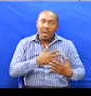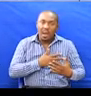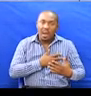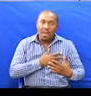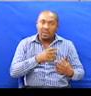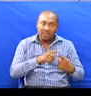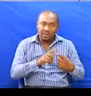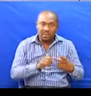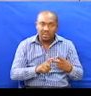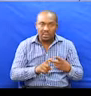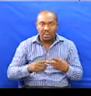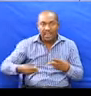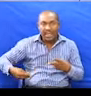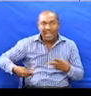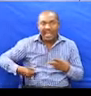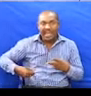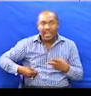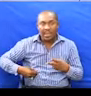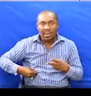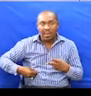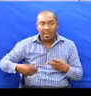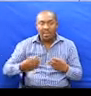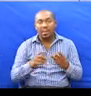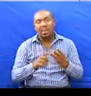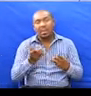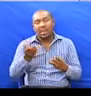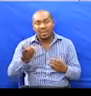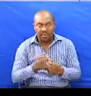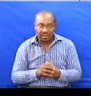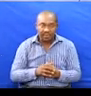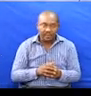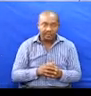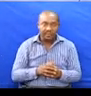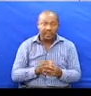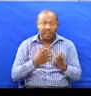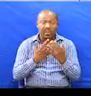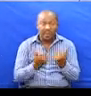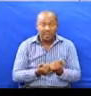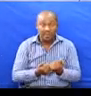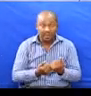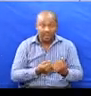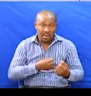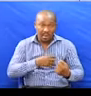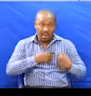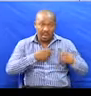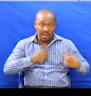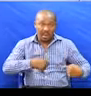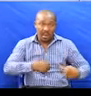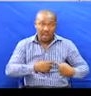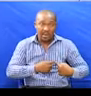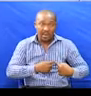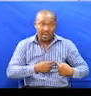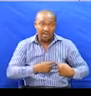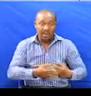kidney, and others. Why? Due to the fact that these lipids have got a tendency